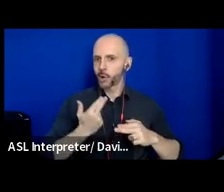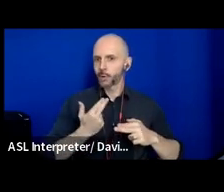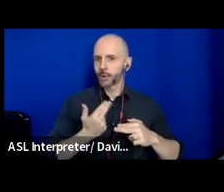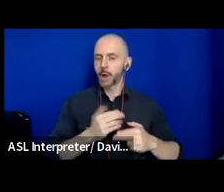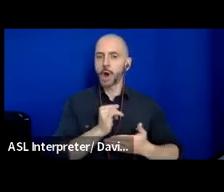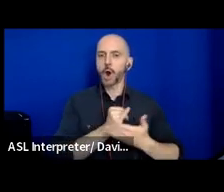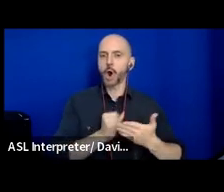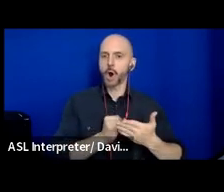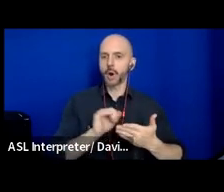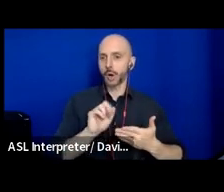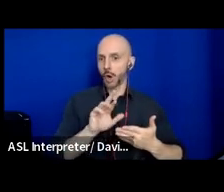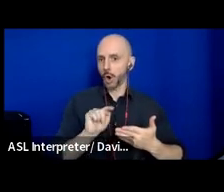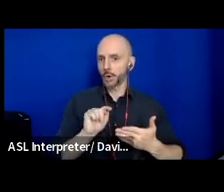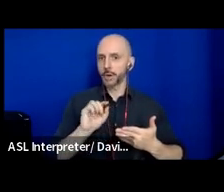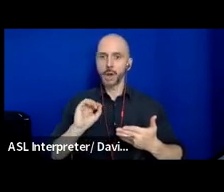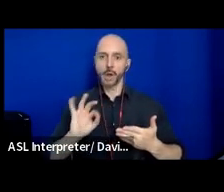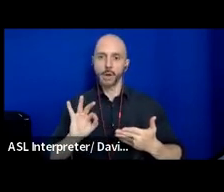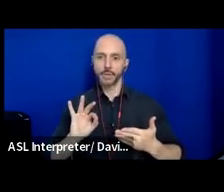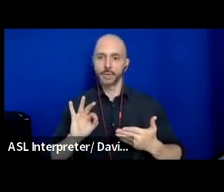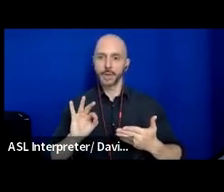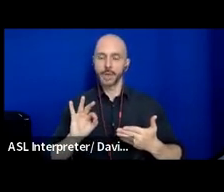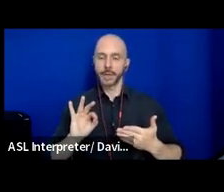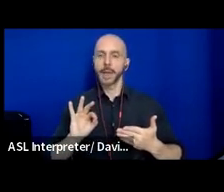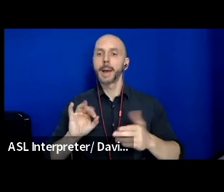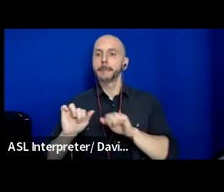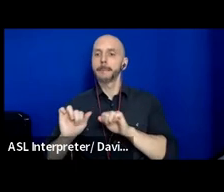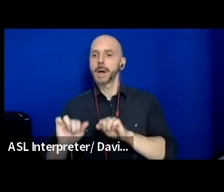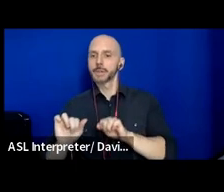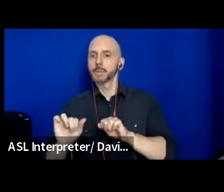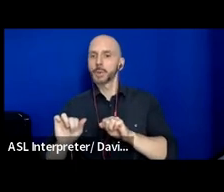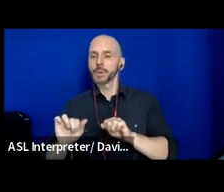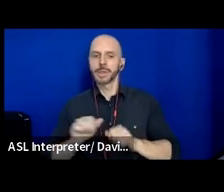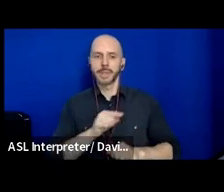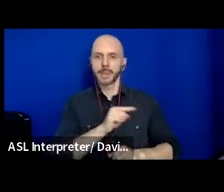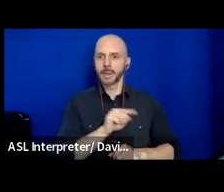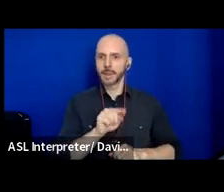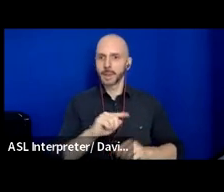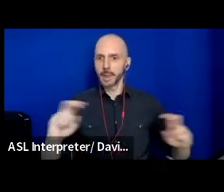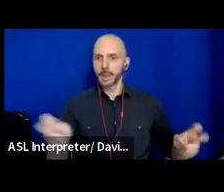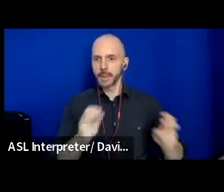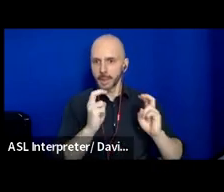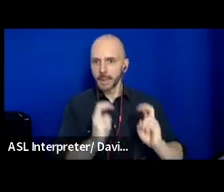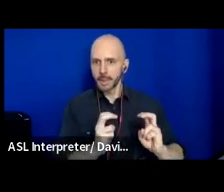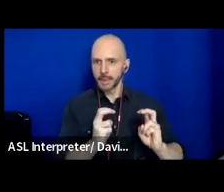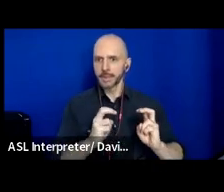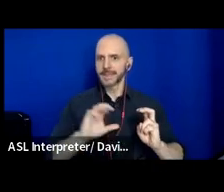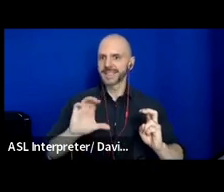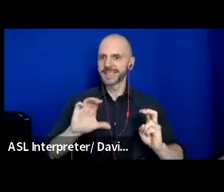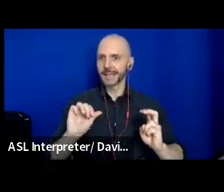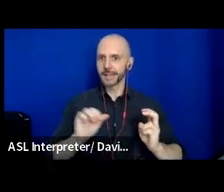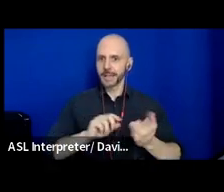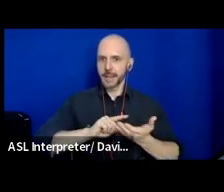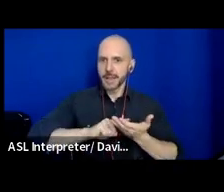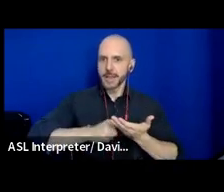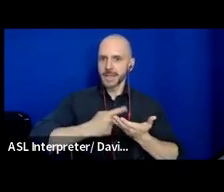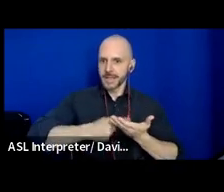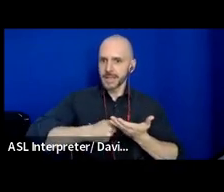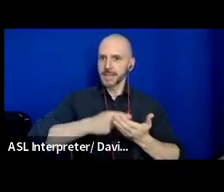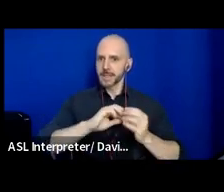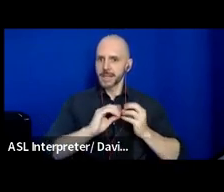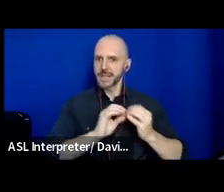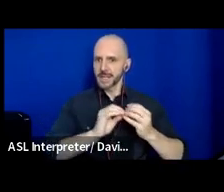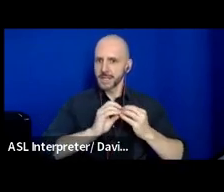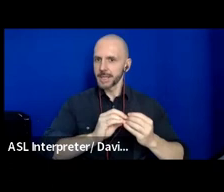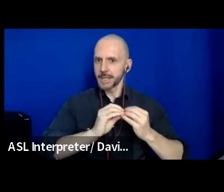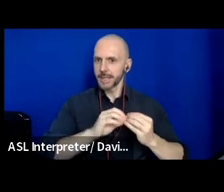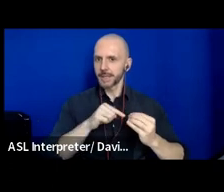be, adversarial? Is there ways that we can meet in different ways or think of different frameworks for having that conversation that opens